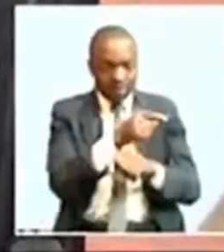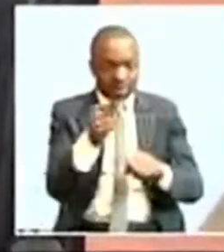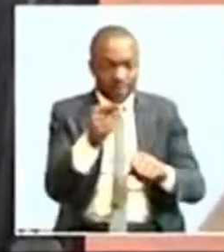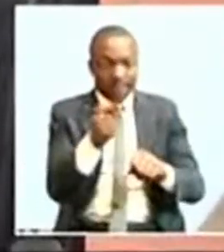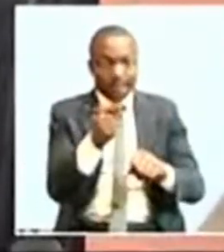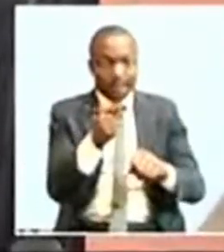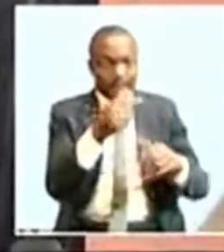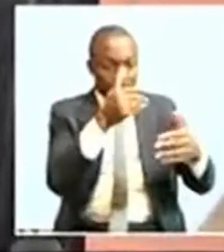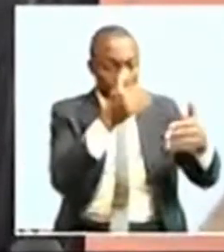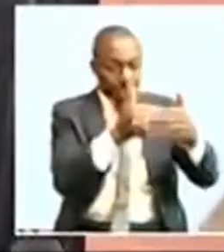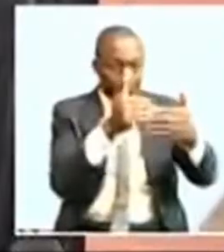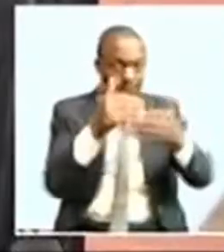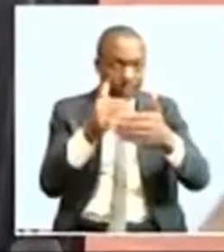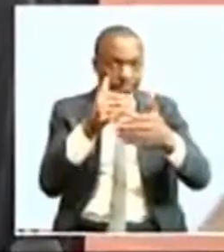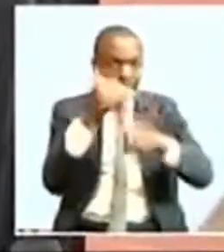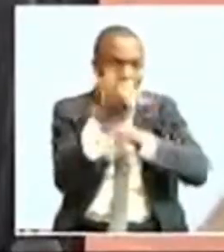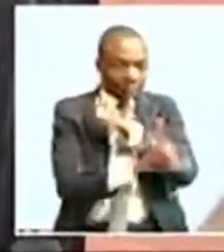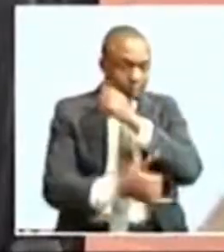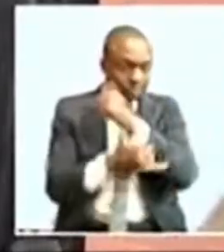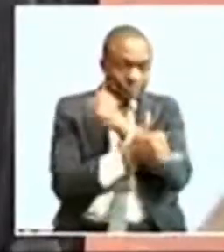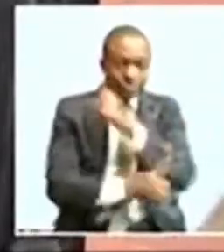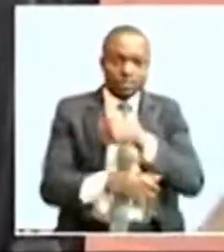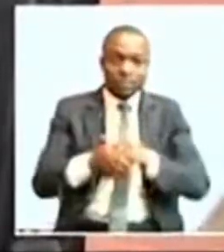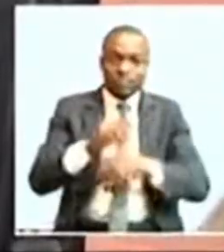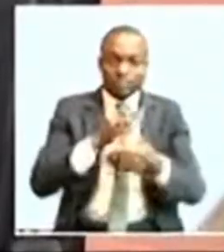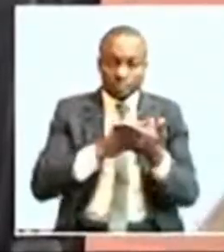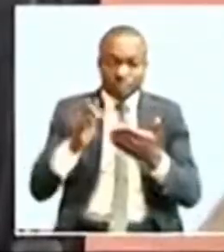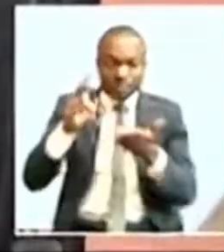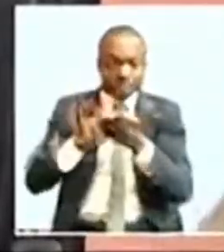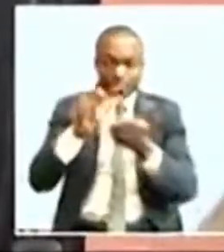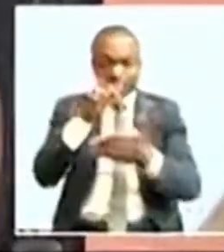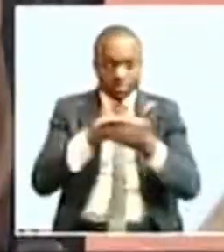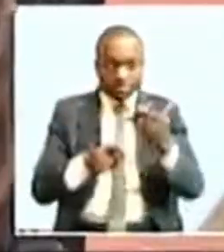sign? What is the advice that you can give to the committee?